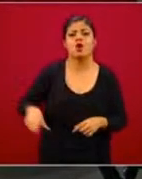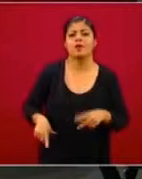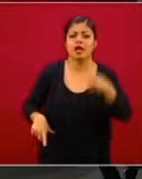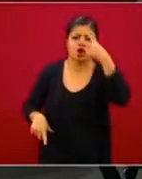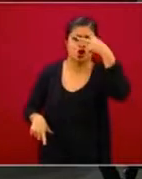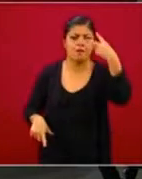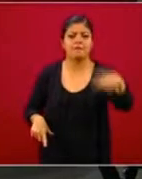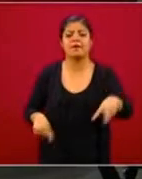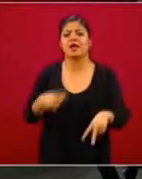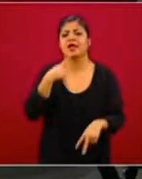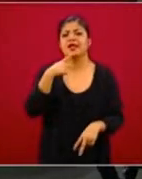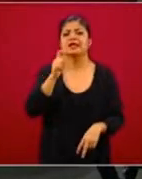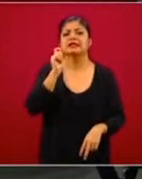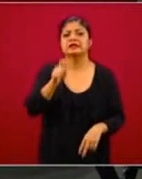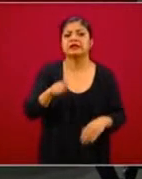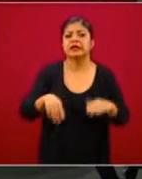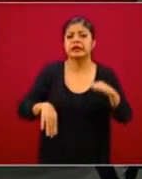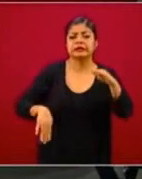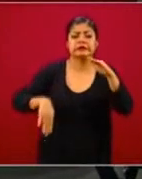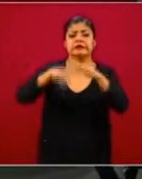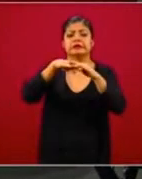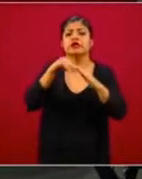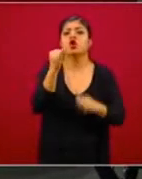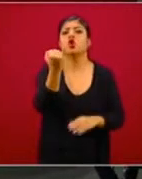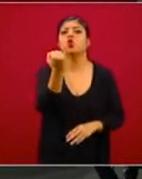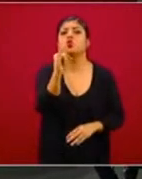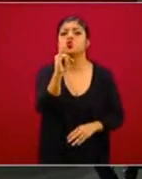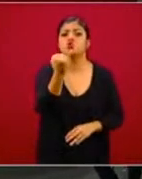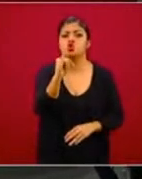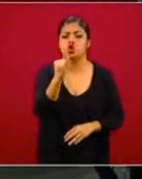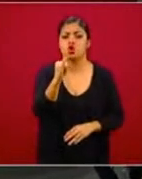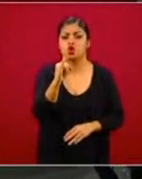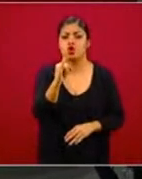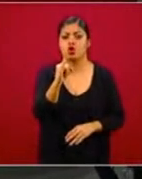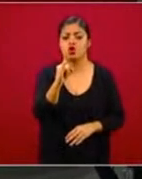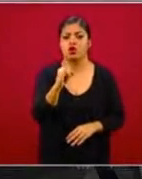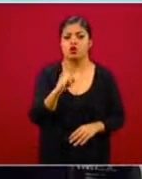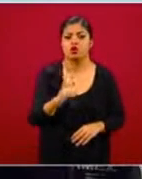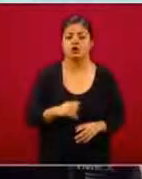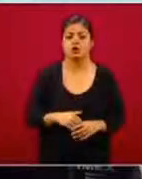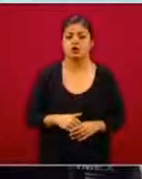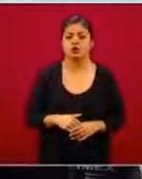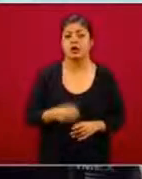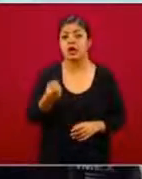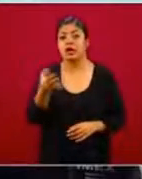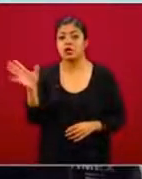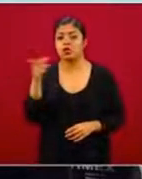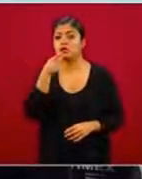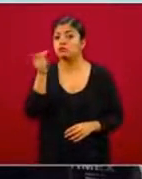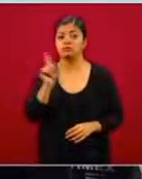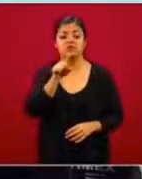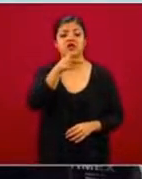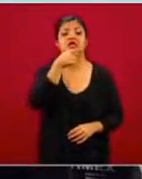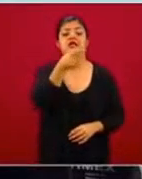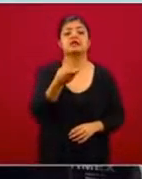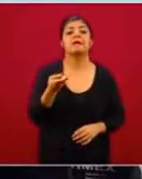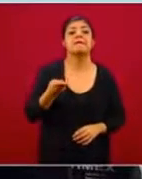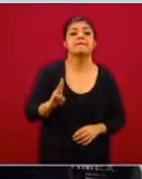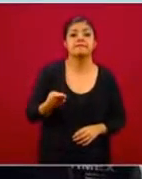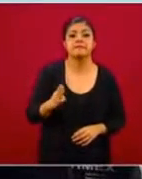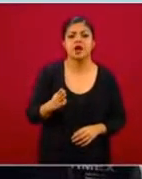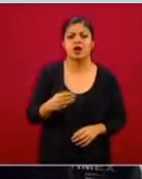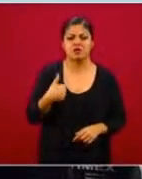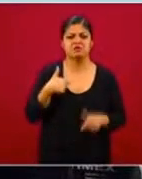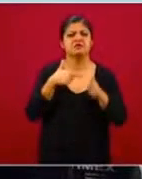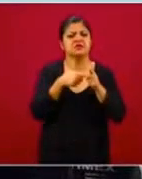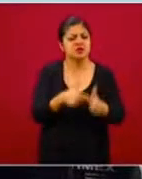about mexicano dijo among que the esto public. sería It's en been said that junio the government y said that the peak would be in hay June. quien dijo que sería en mayo y seguimos